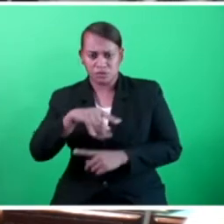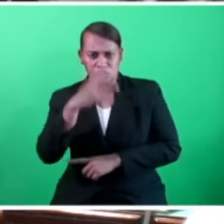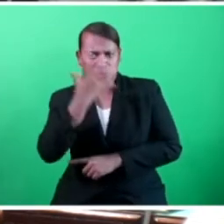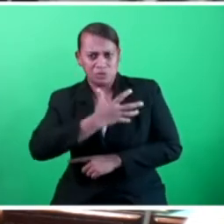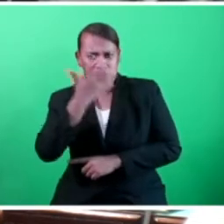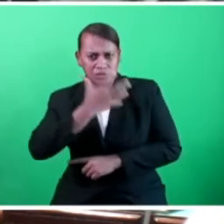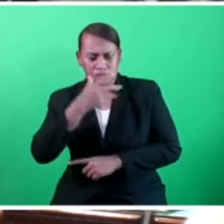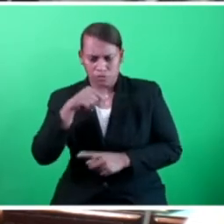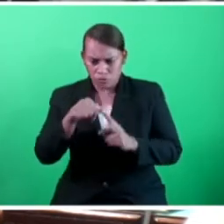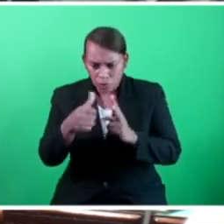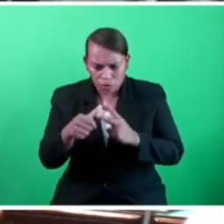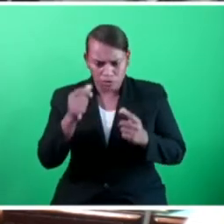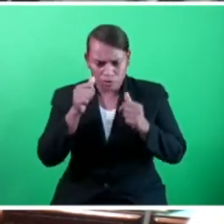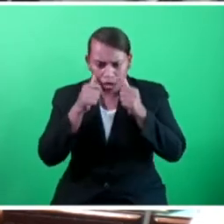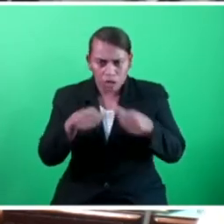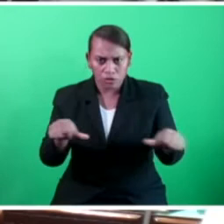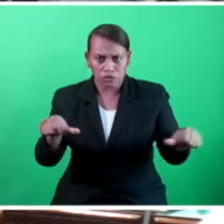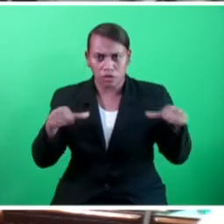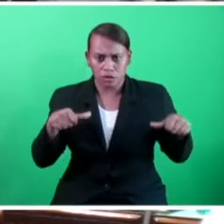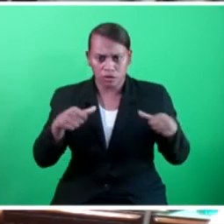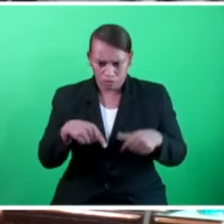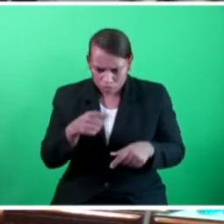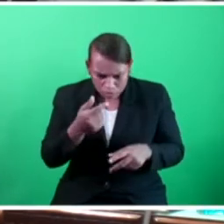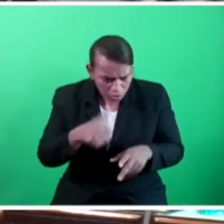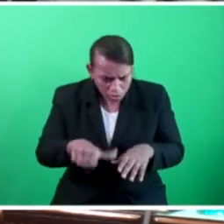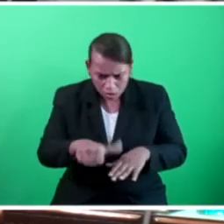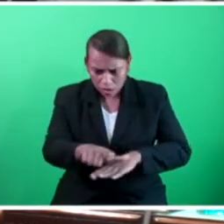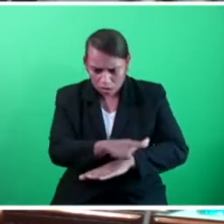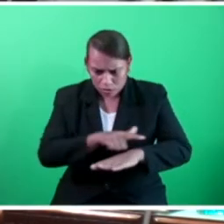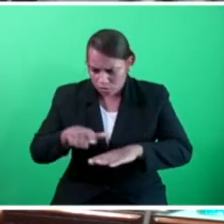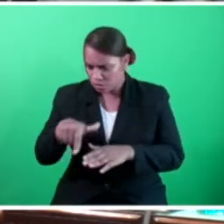land around these waterways. Mr. Speaker,